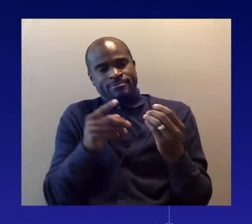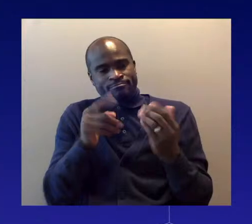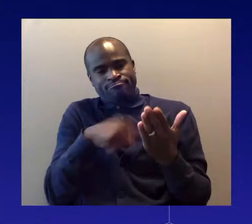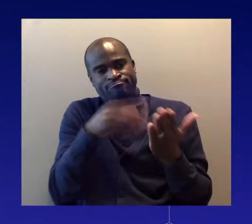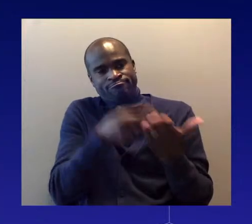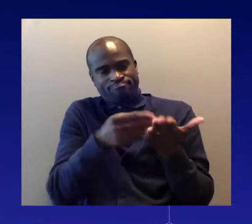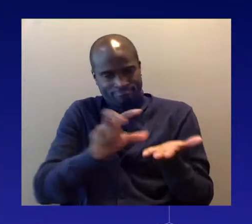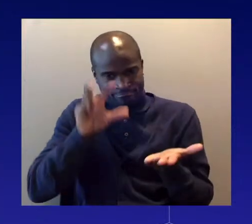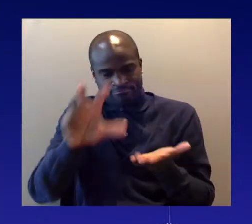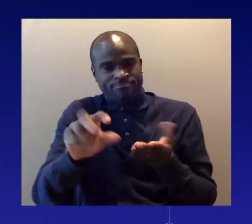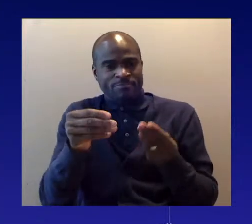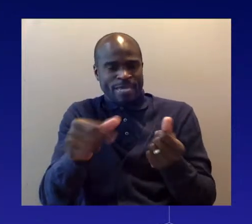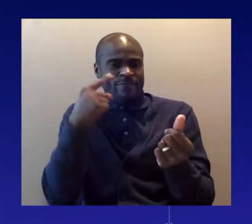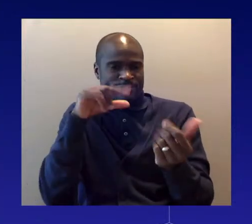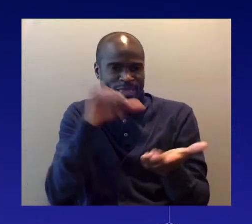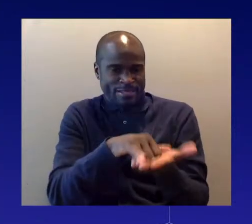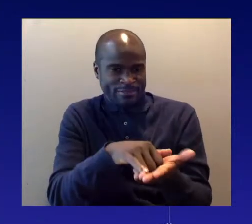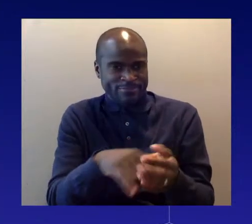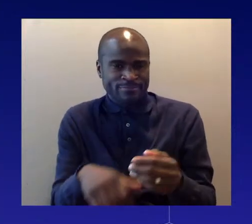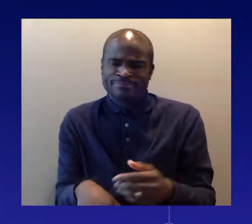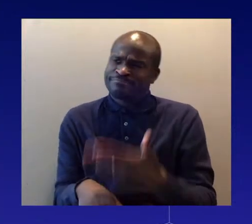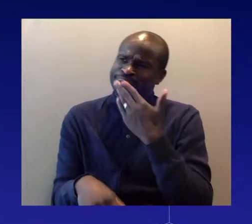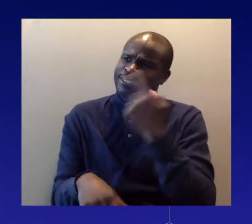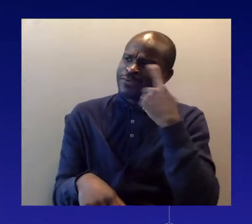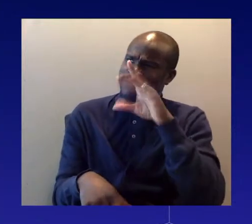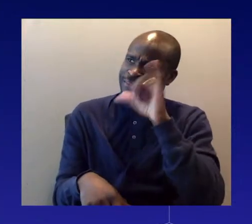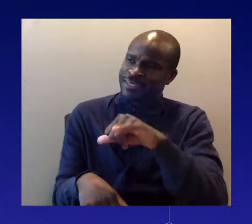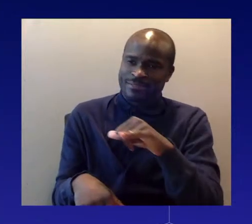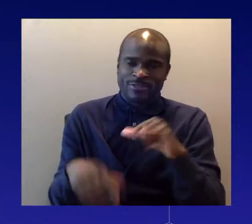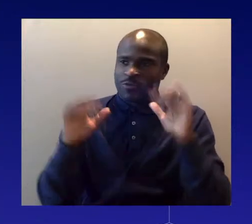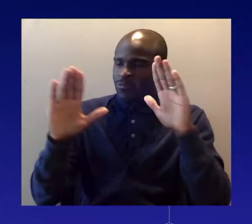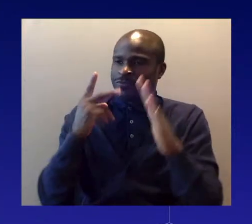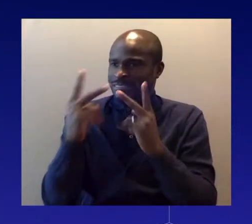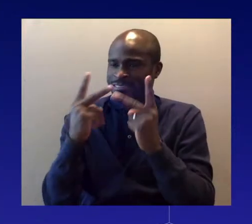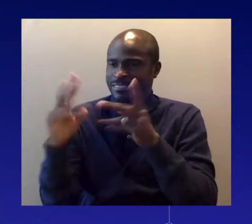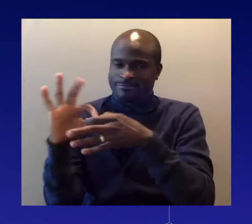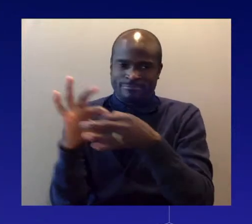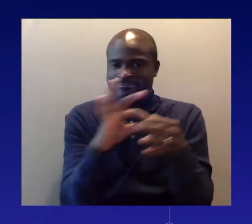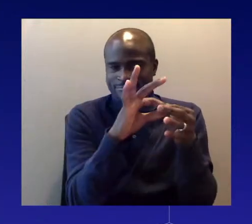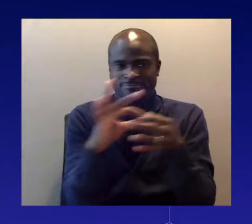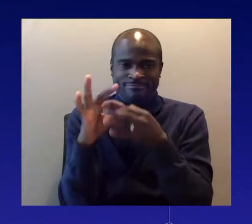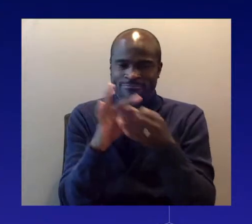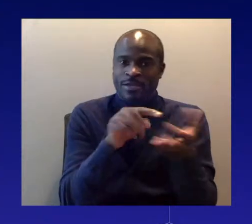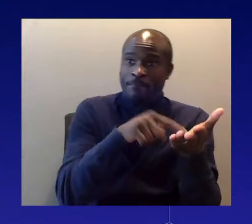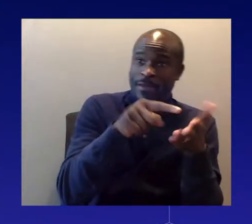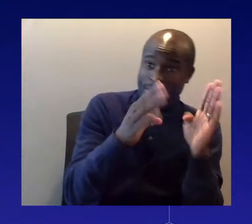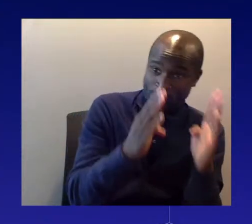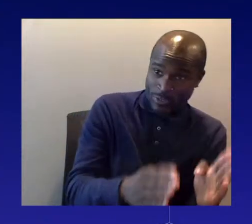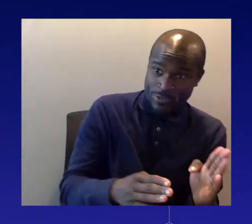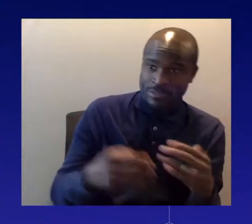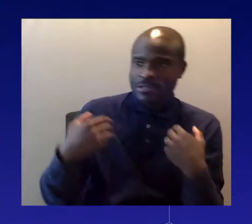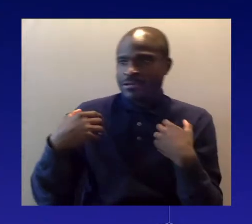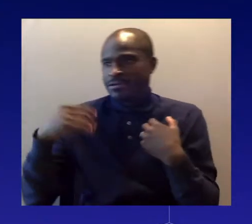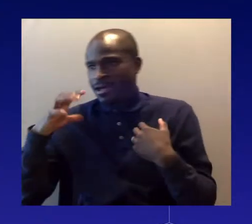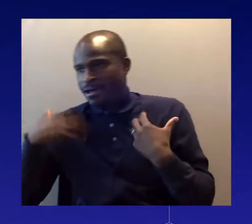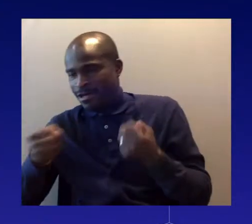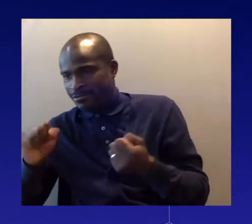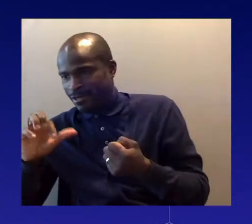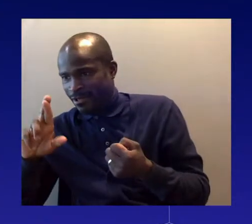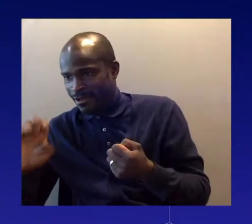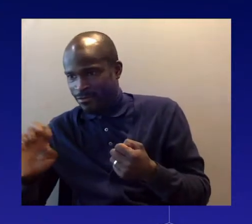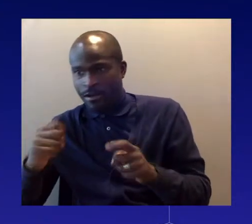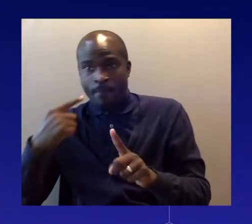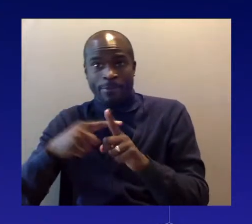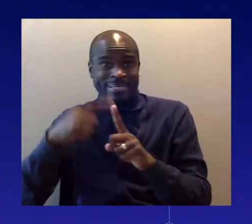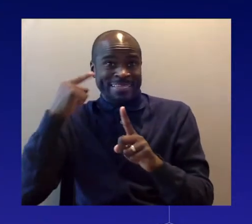in partnership between the government and payers and health systems across the country. I also think there's a really important next generation of this work to